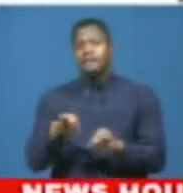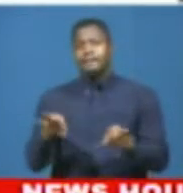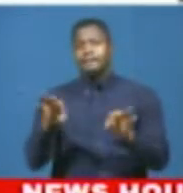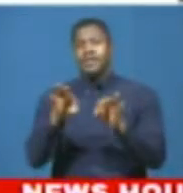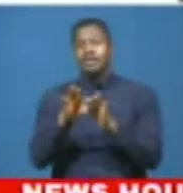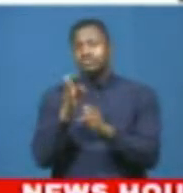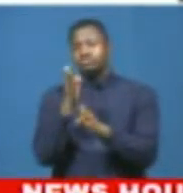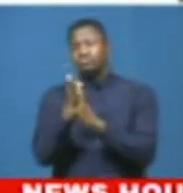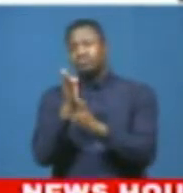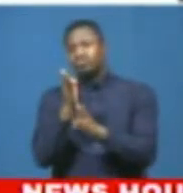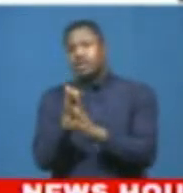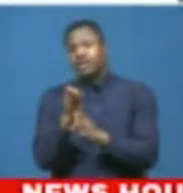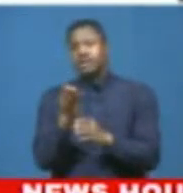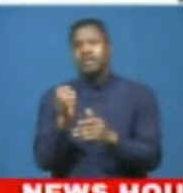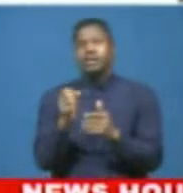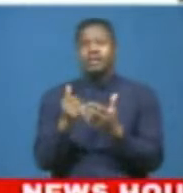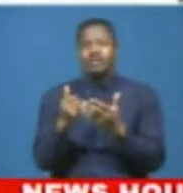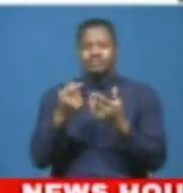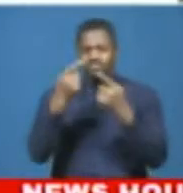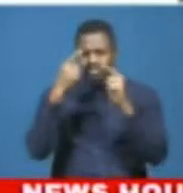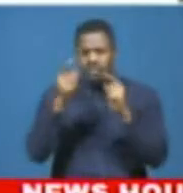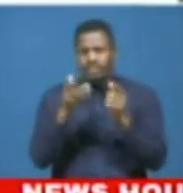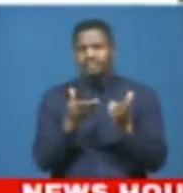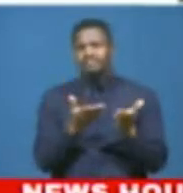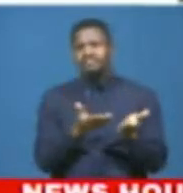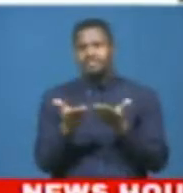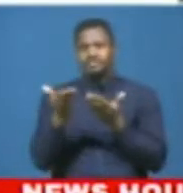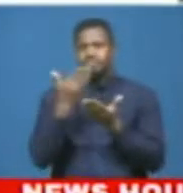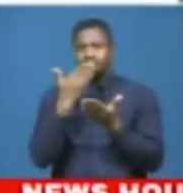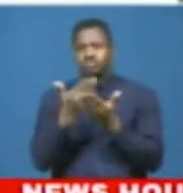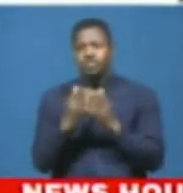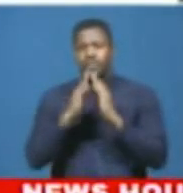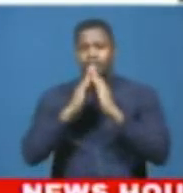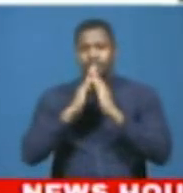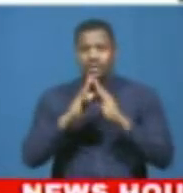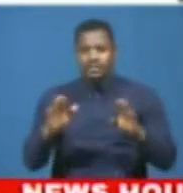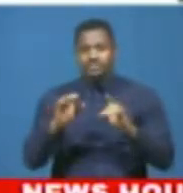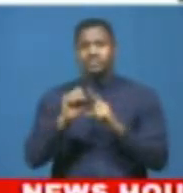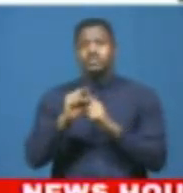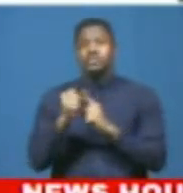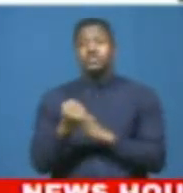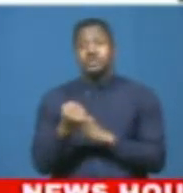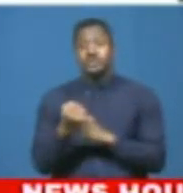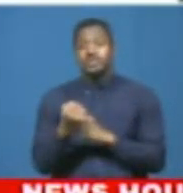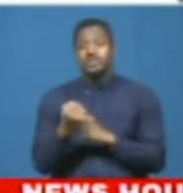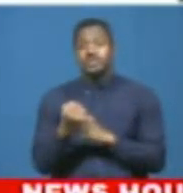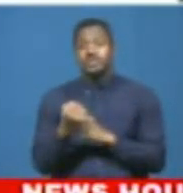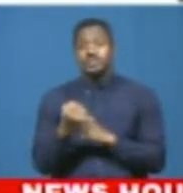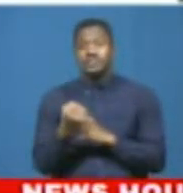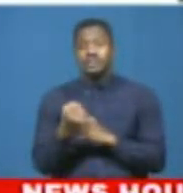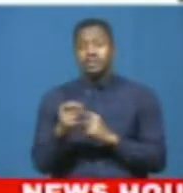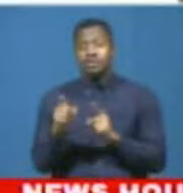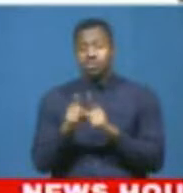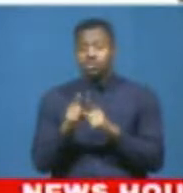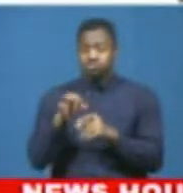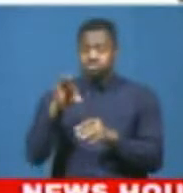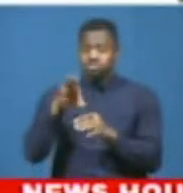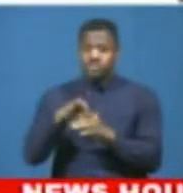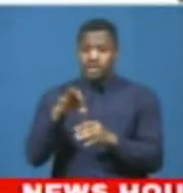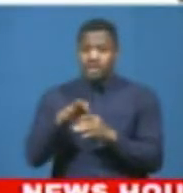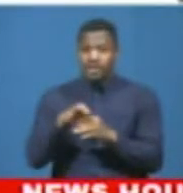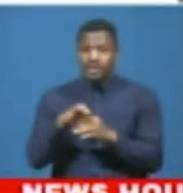suspicion and promote a peaceful and cohesive society. An election is